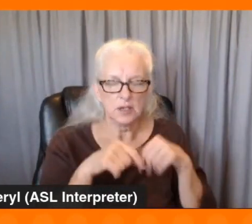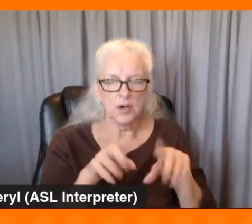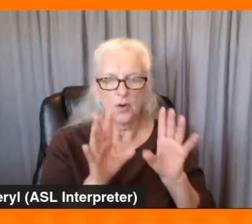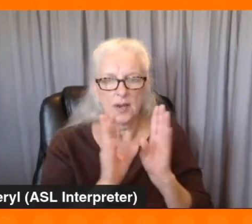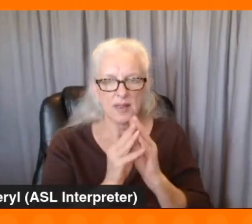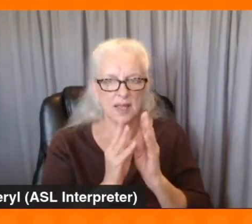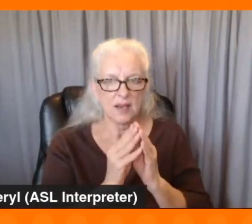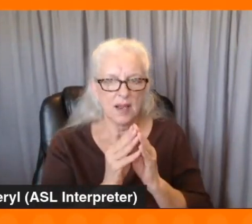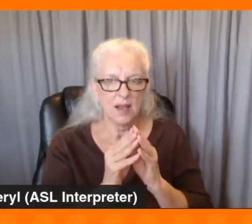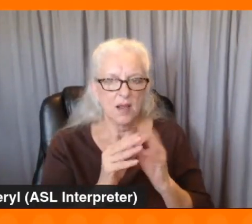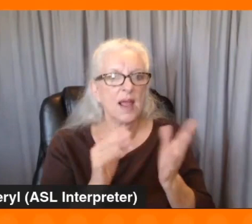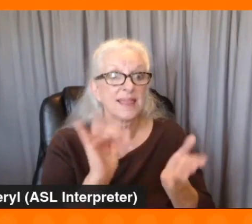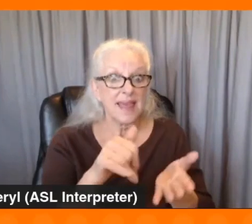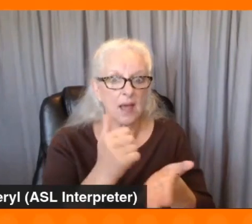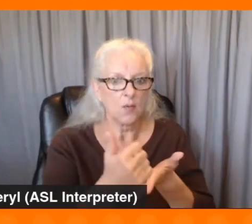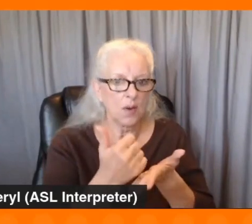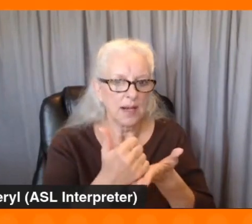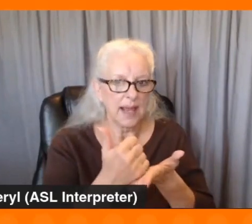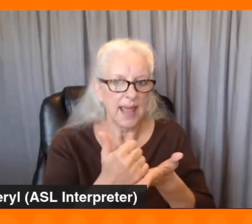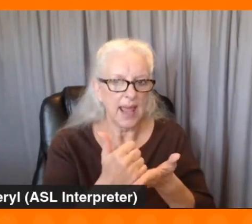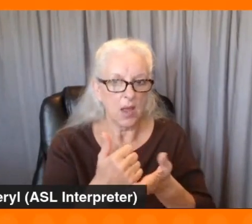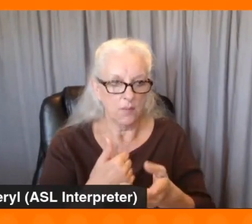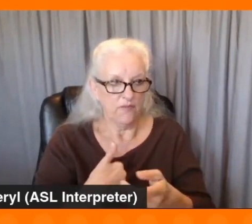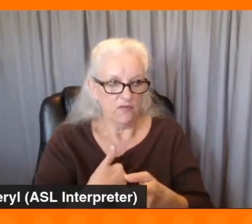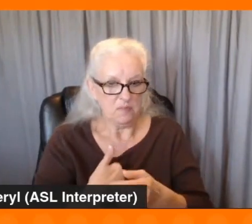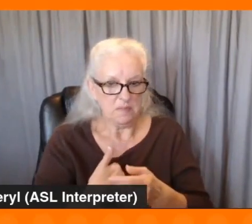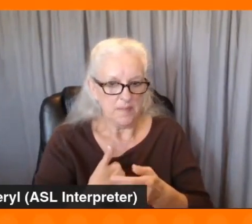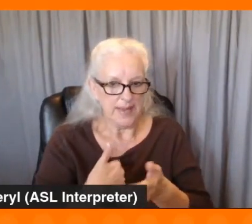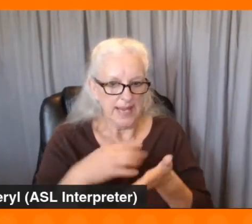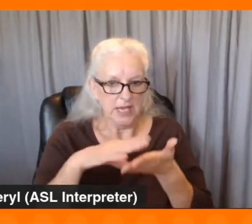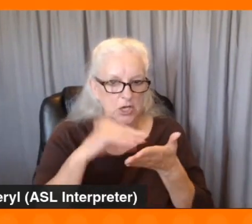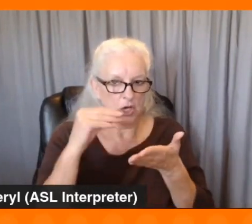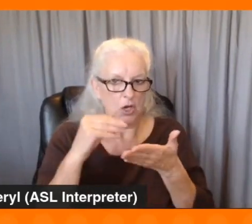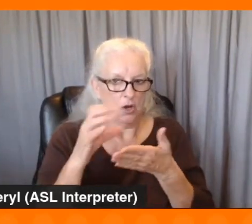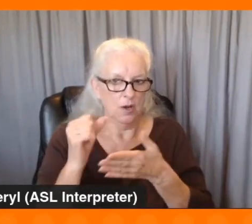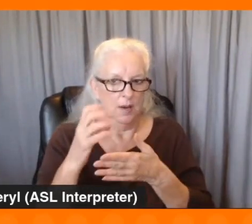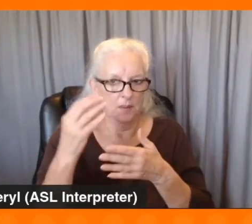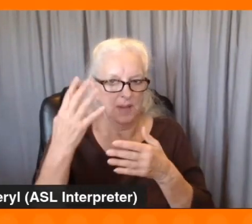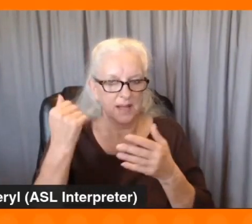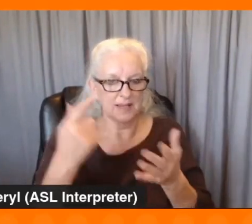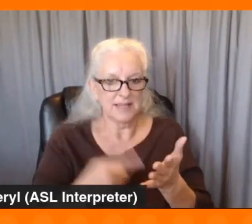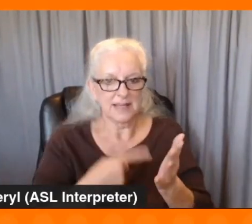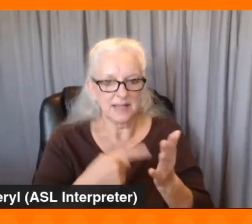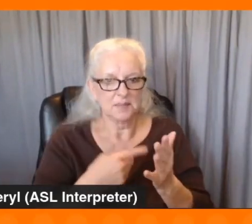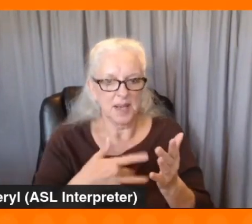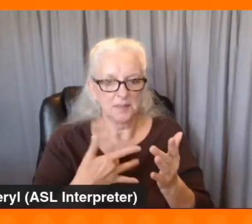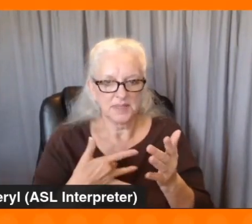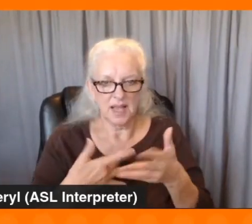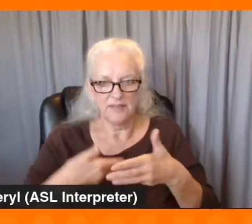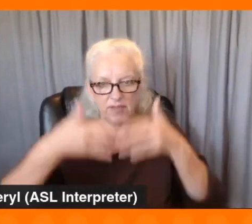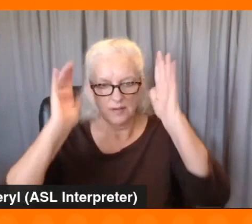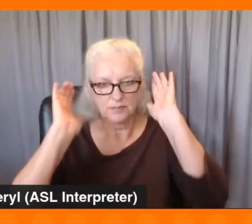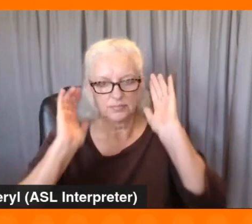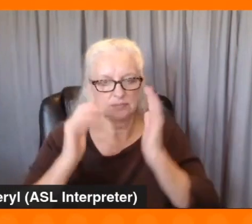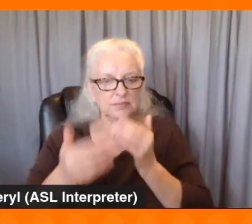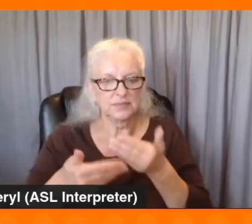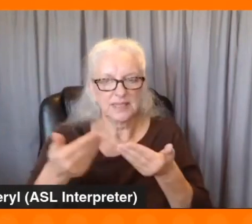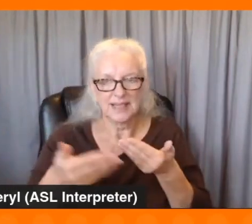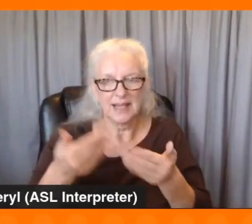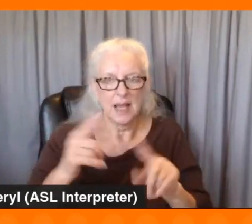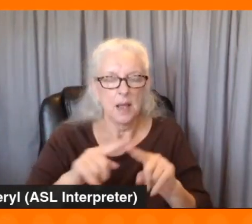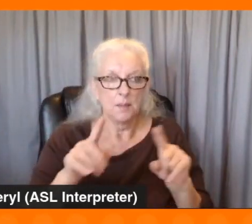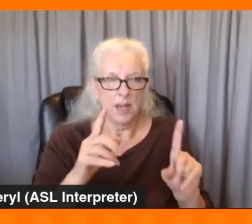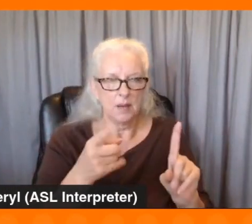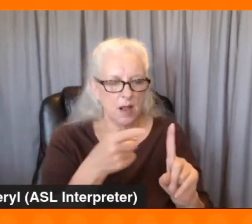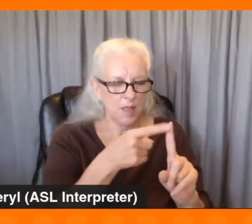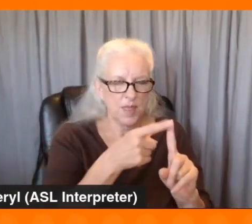will be very helpful and effective for me to learn, because otherwise I get very overwhelmed easily. So I think one